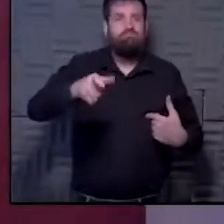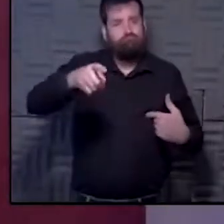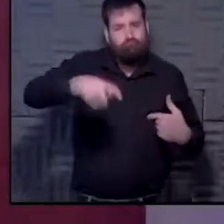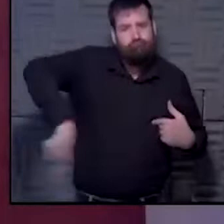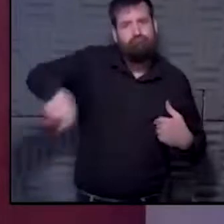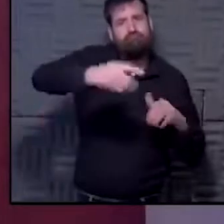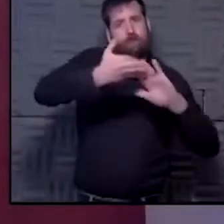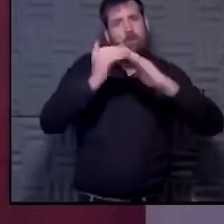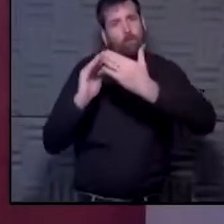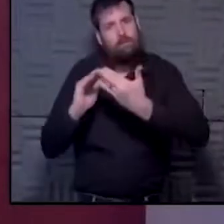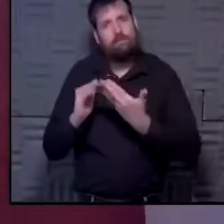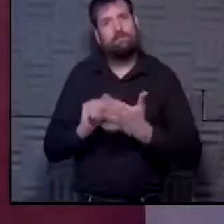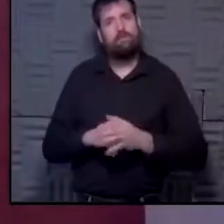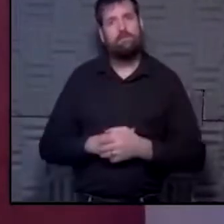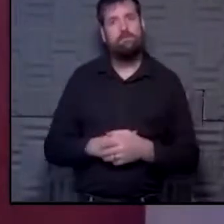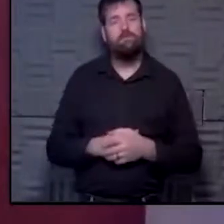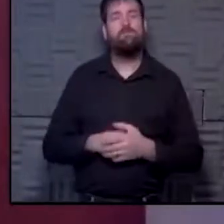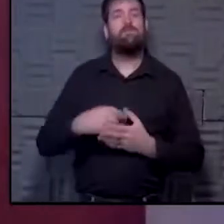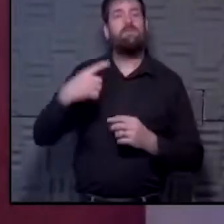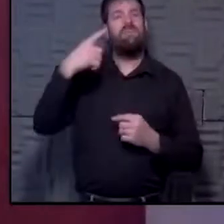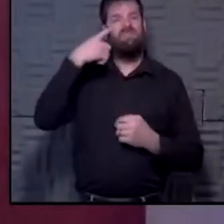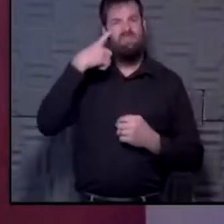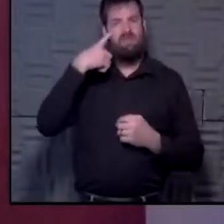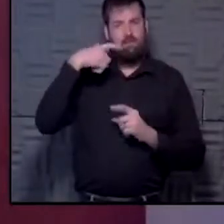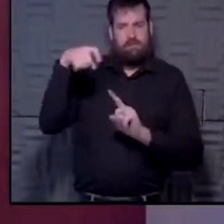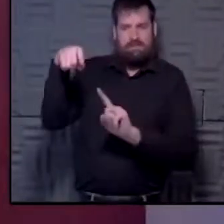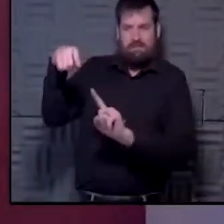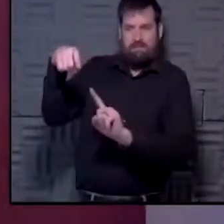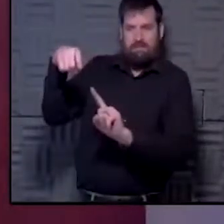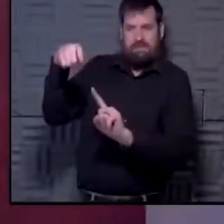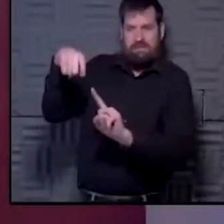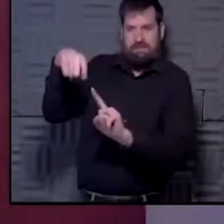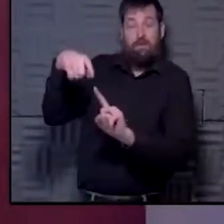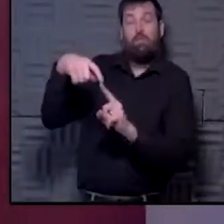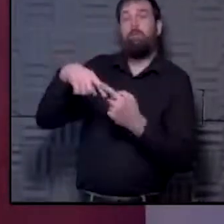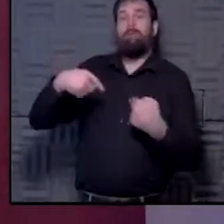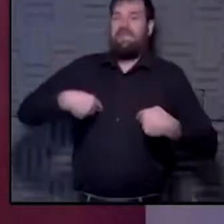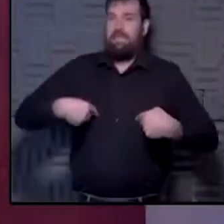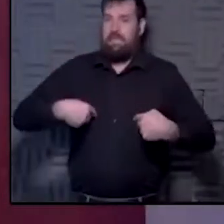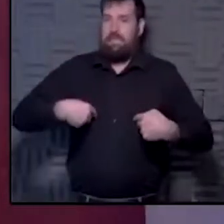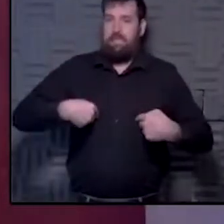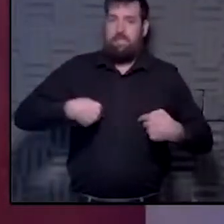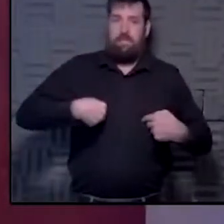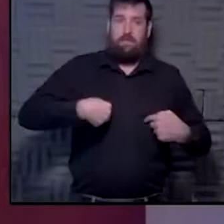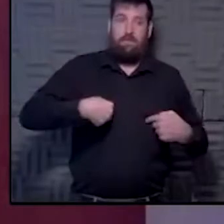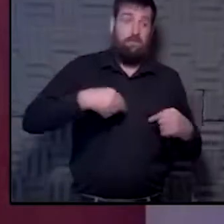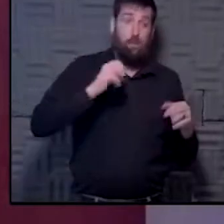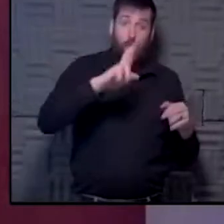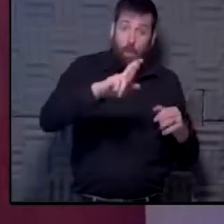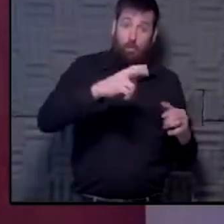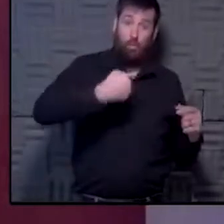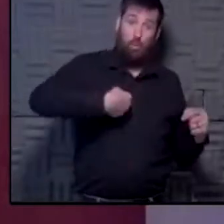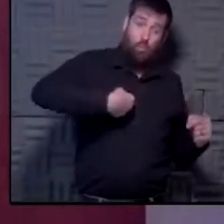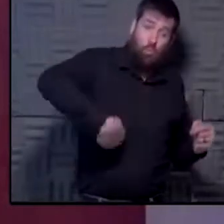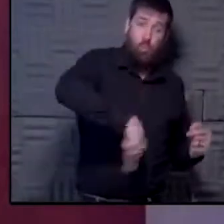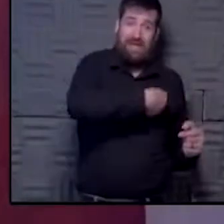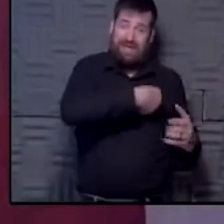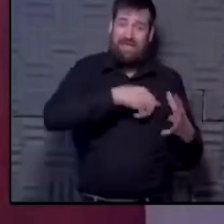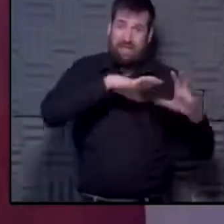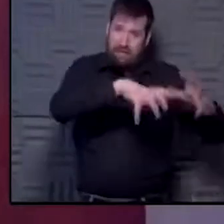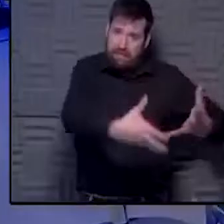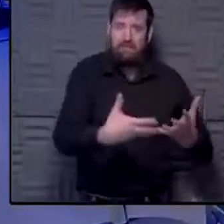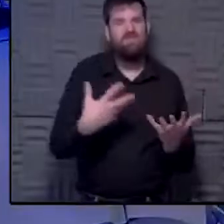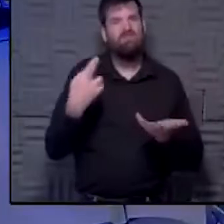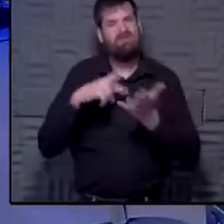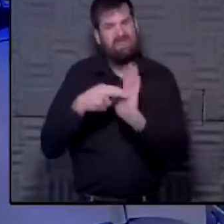if we think in terms of me rather than we, we're going to be doing this a long, long time, aren't we, Dr.